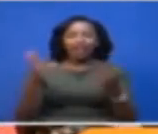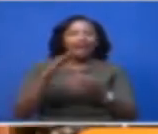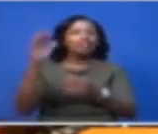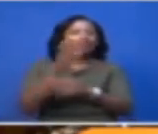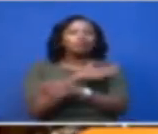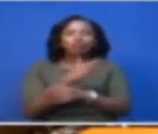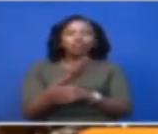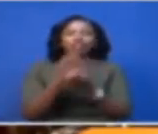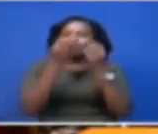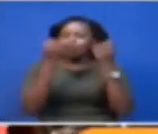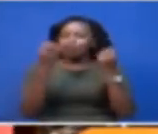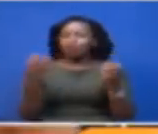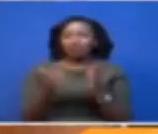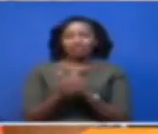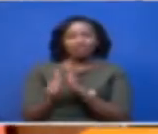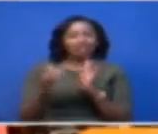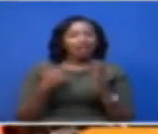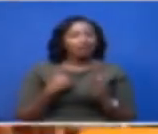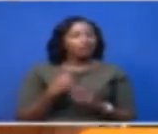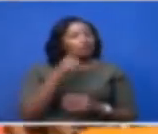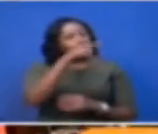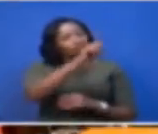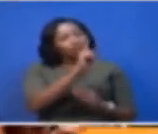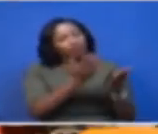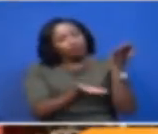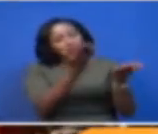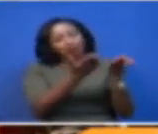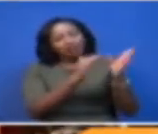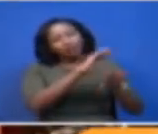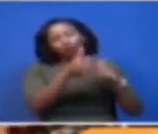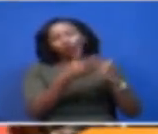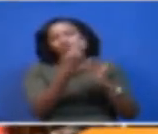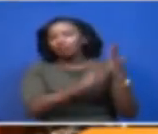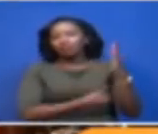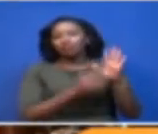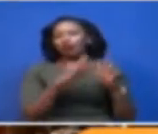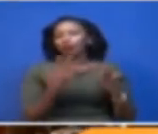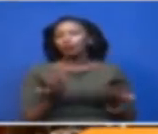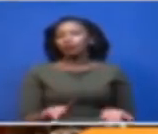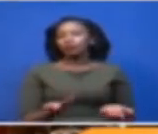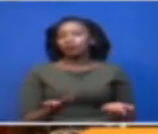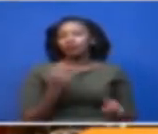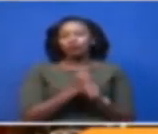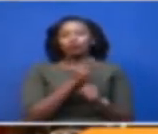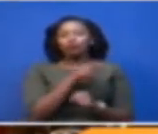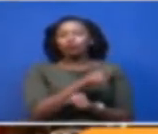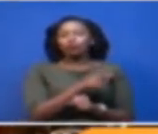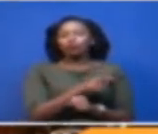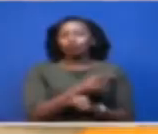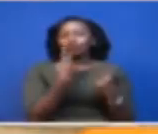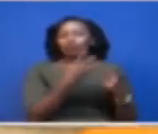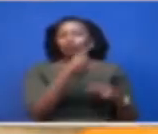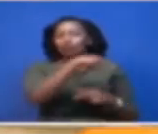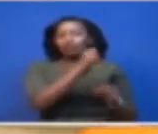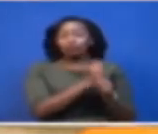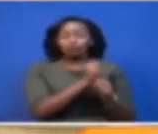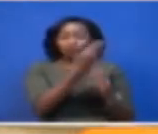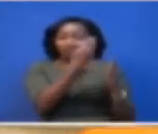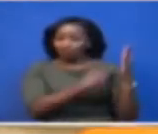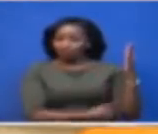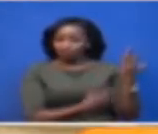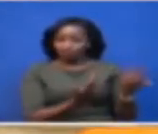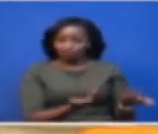you know. How do you keep balance of all of those things? And did you see yourself doing this now? I did see